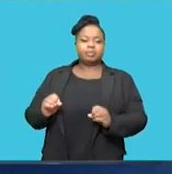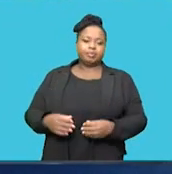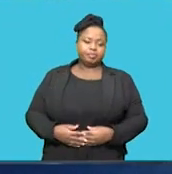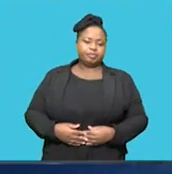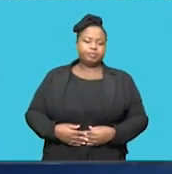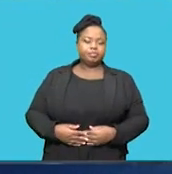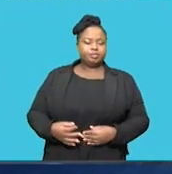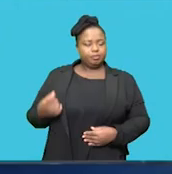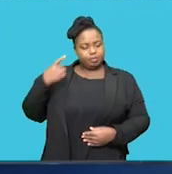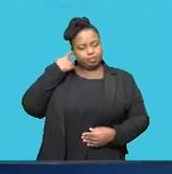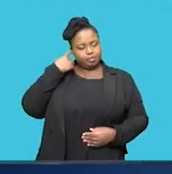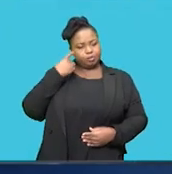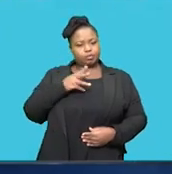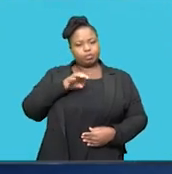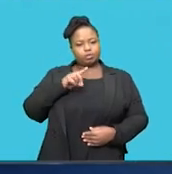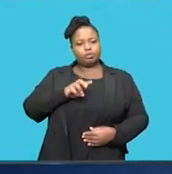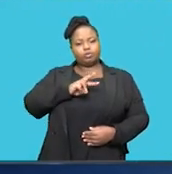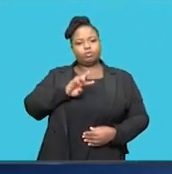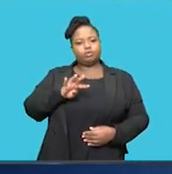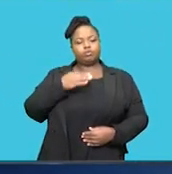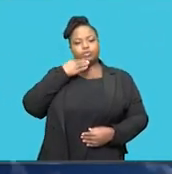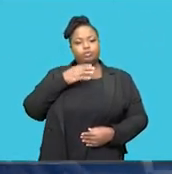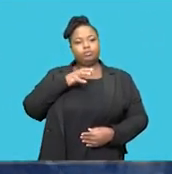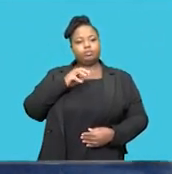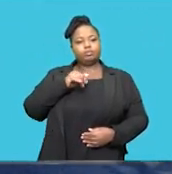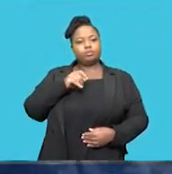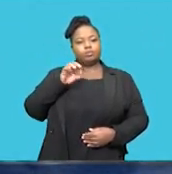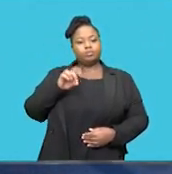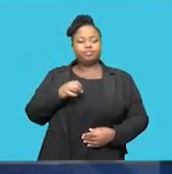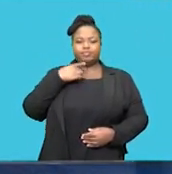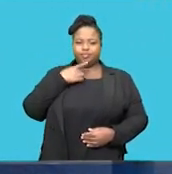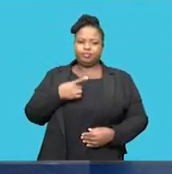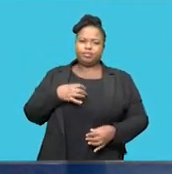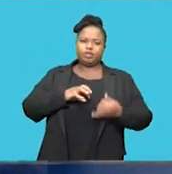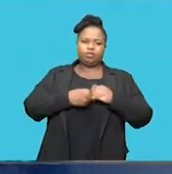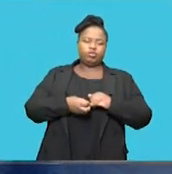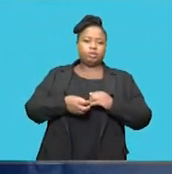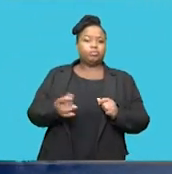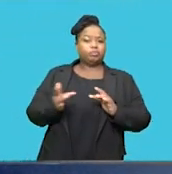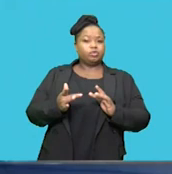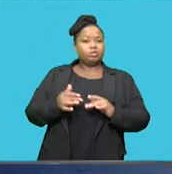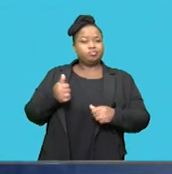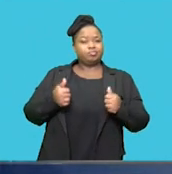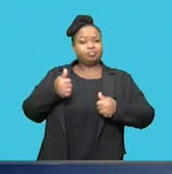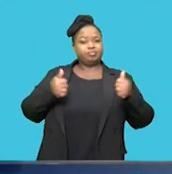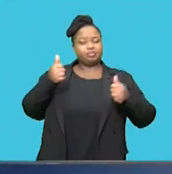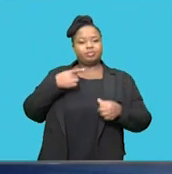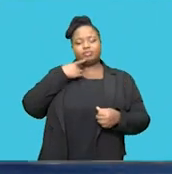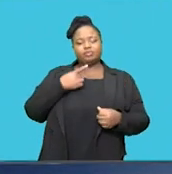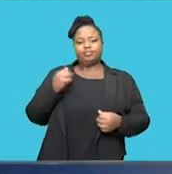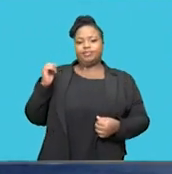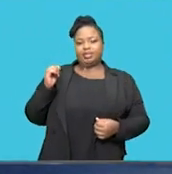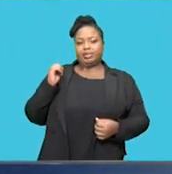Unobhala wolutsha kuwadi 24 uSicebiso Masondo uthi bazamile ukuqhagamshelana neziphathamandla esithi